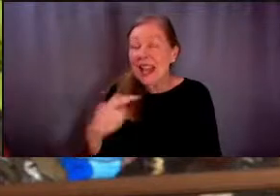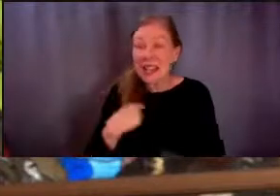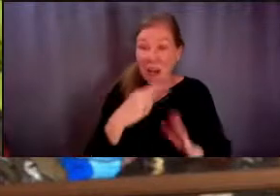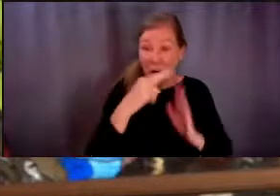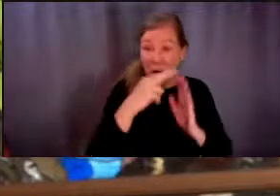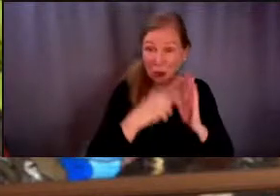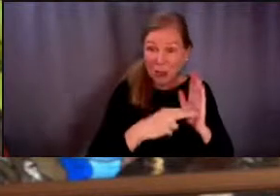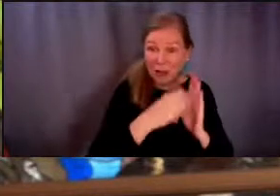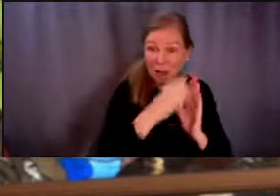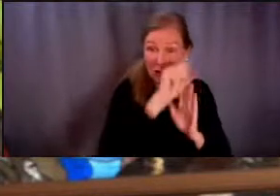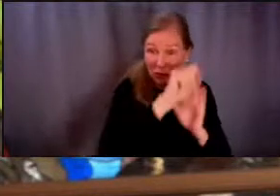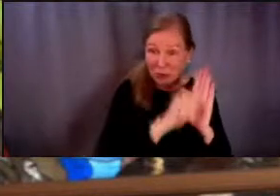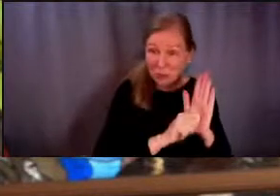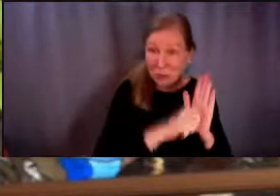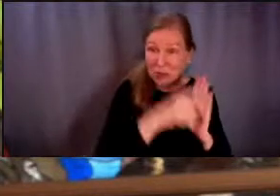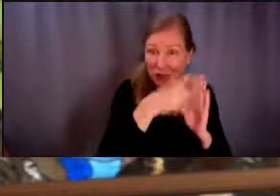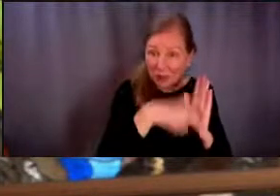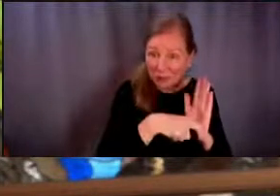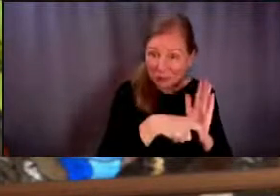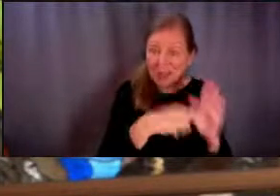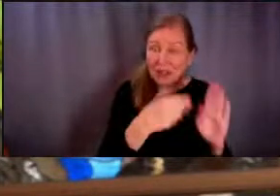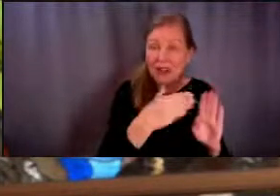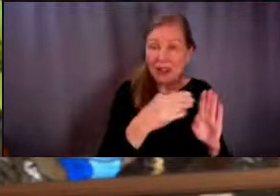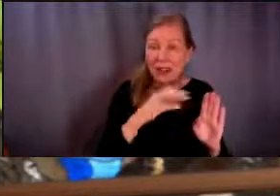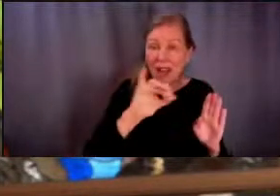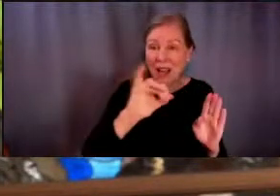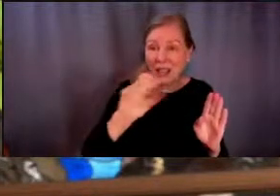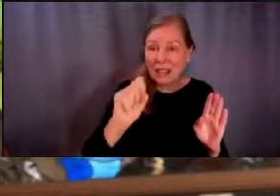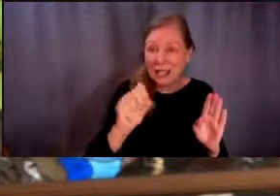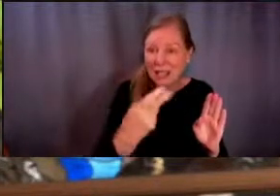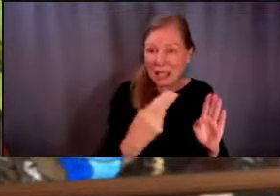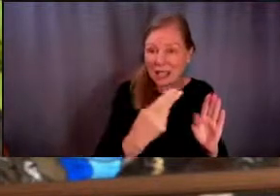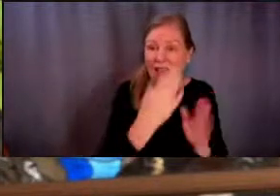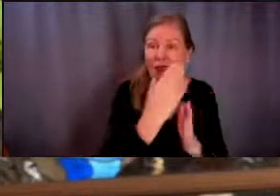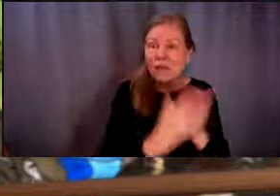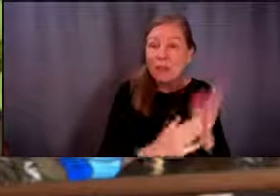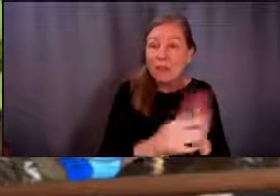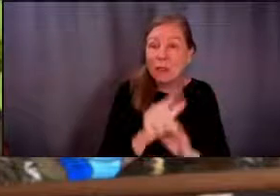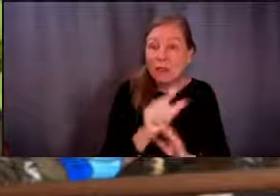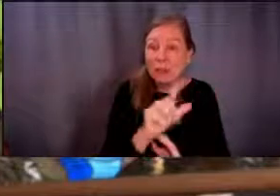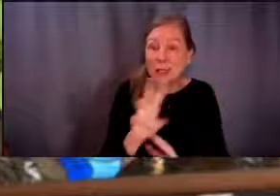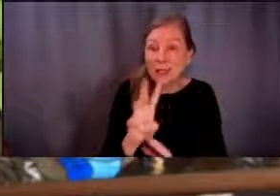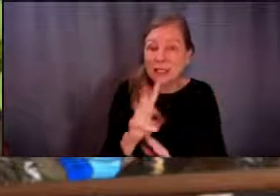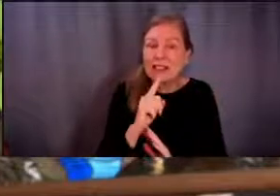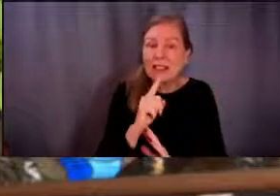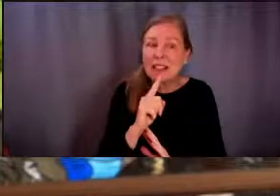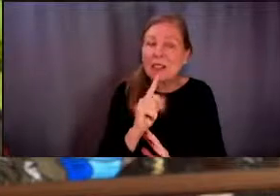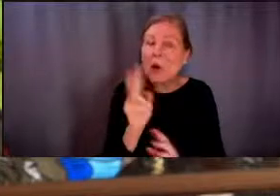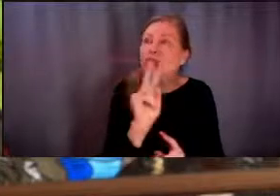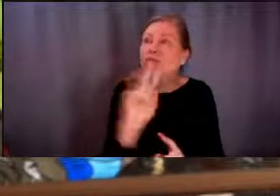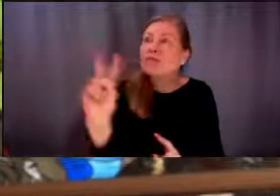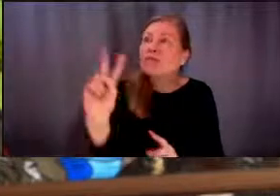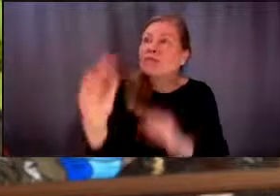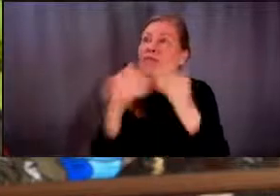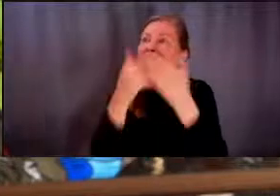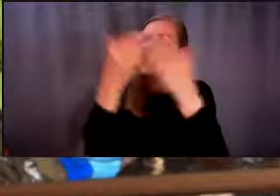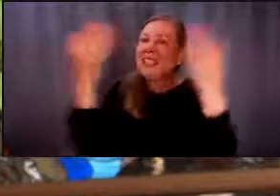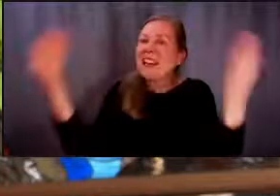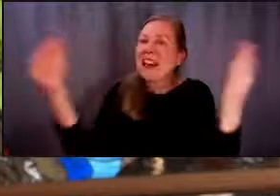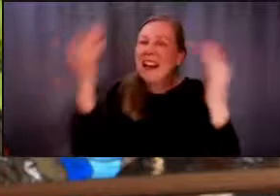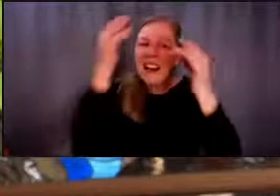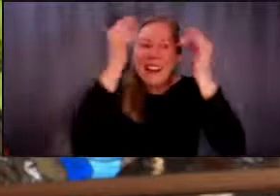before today's reading in Isaiah. Verse 26 says, "Look up at the sky and